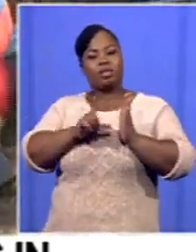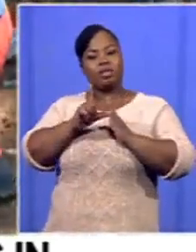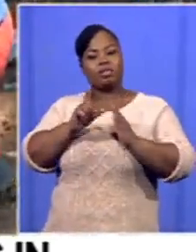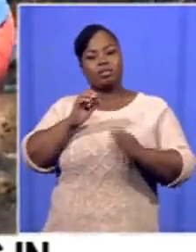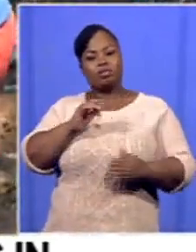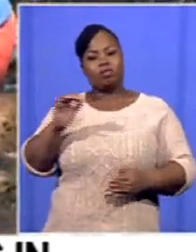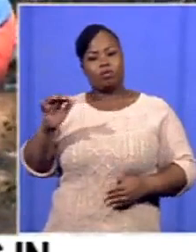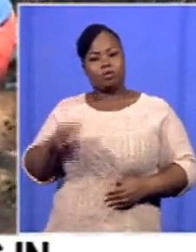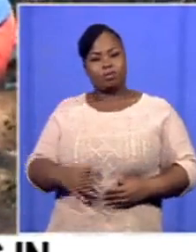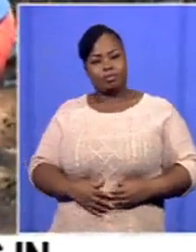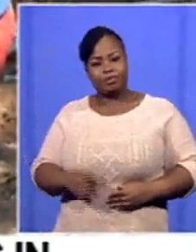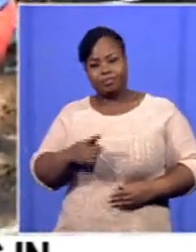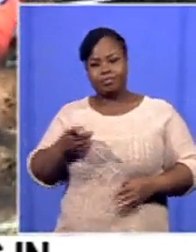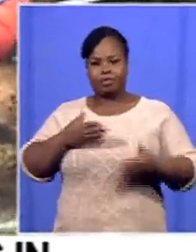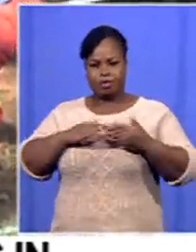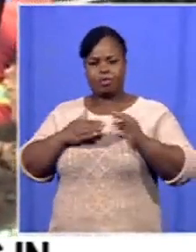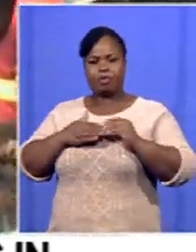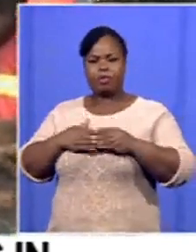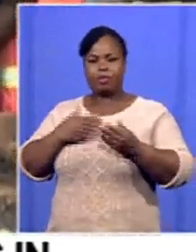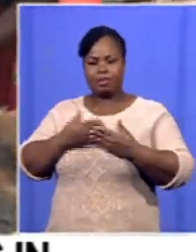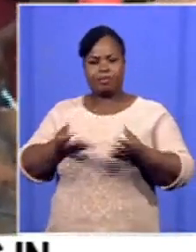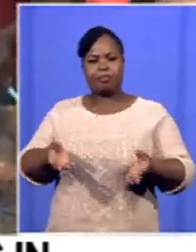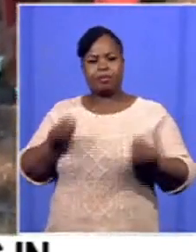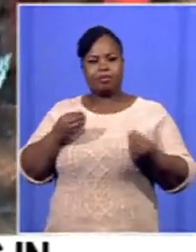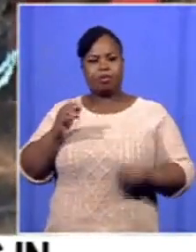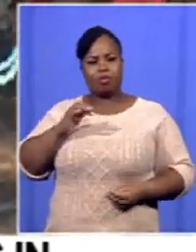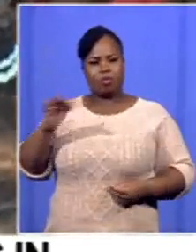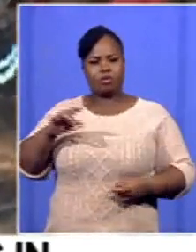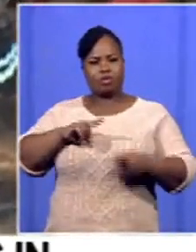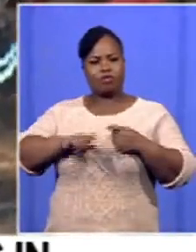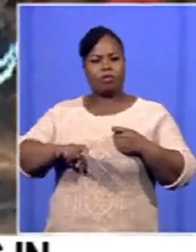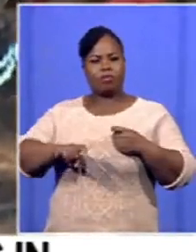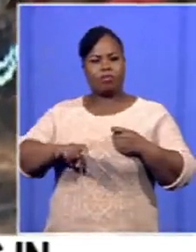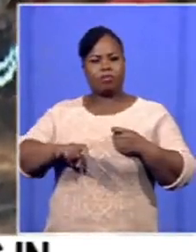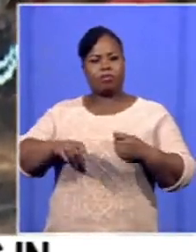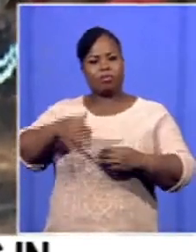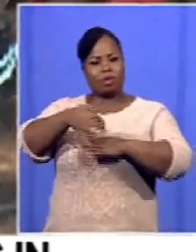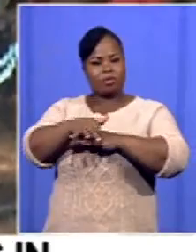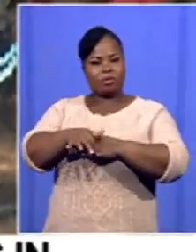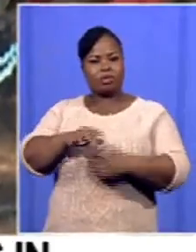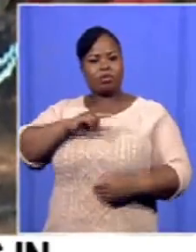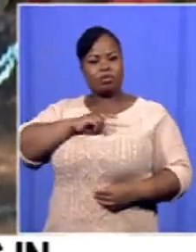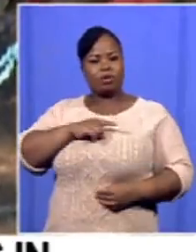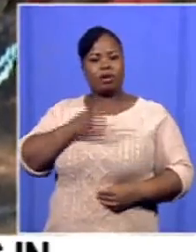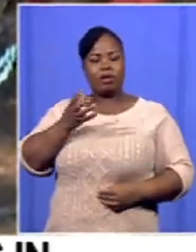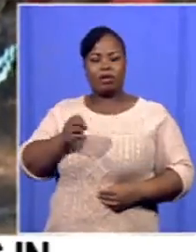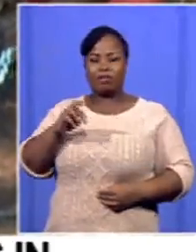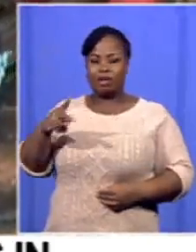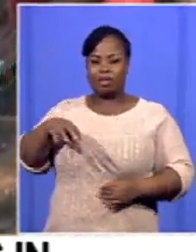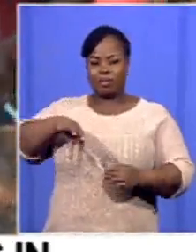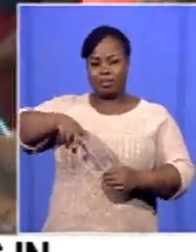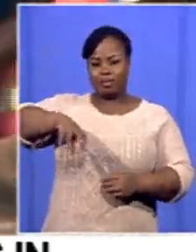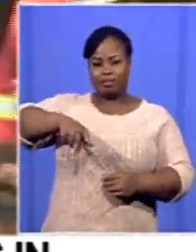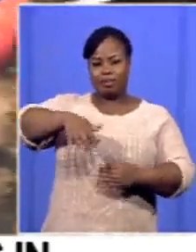water, and the residents, they are able to get water from the outside because there's stand taps that have been installed